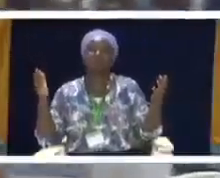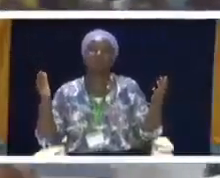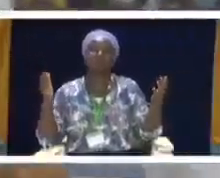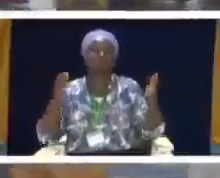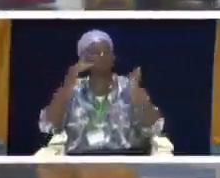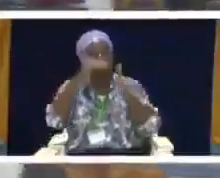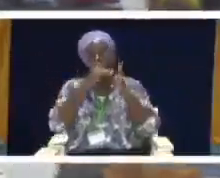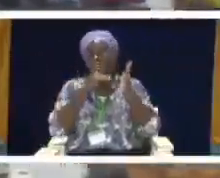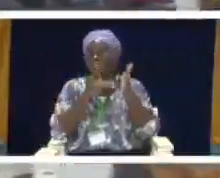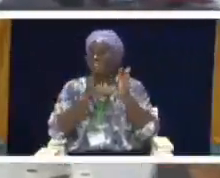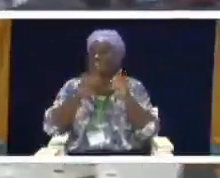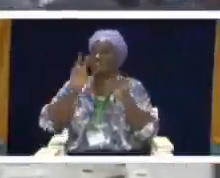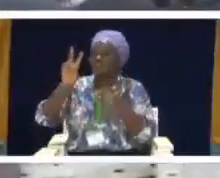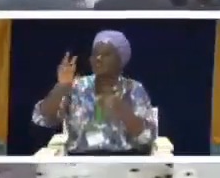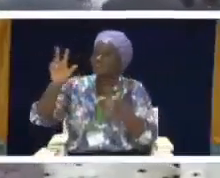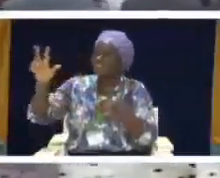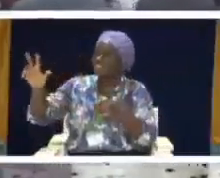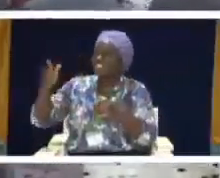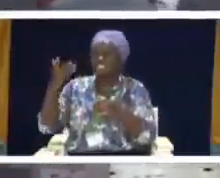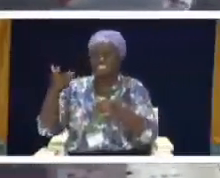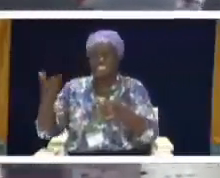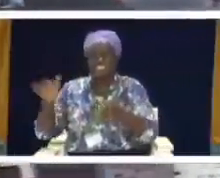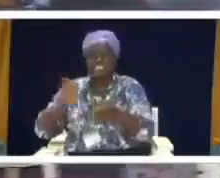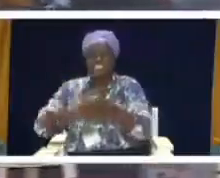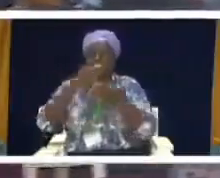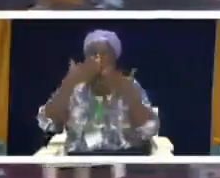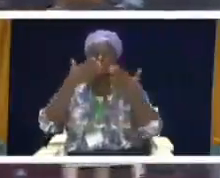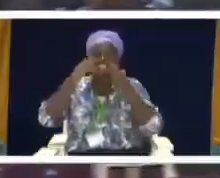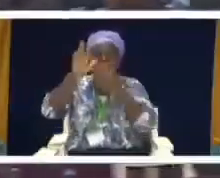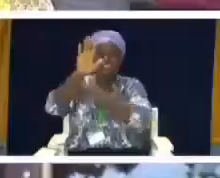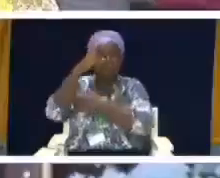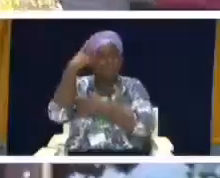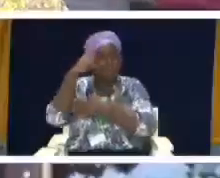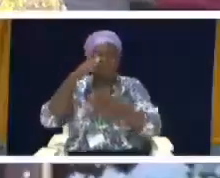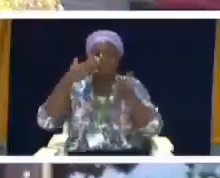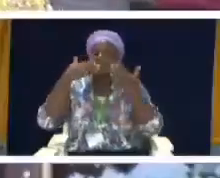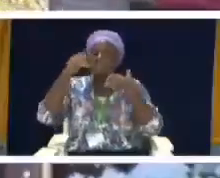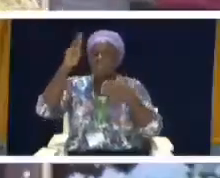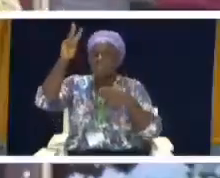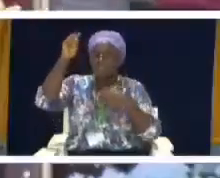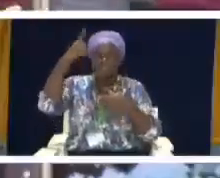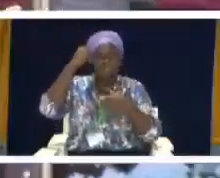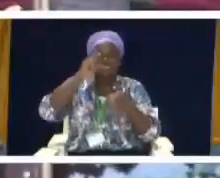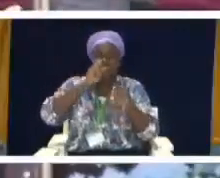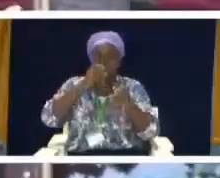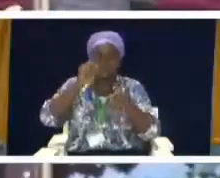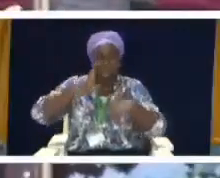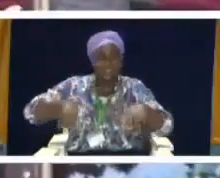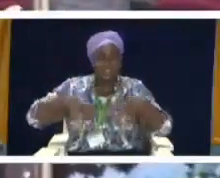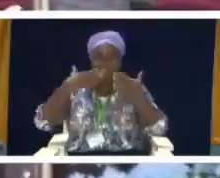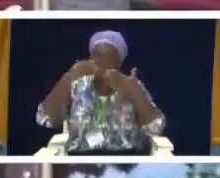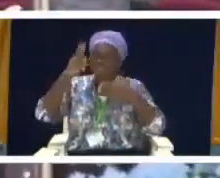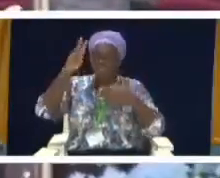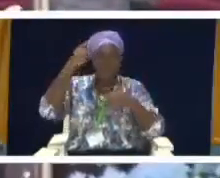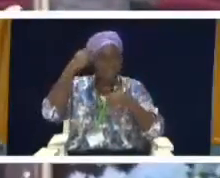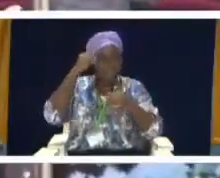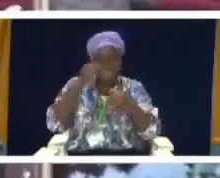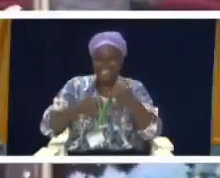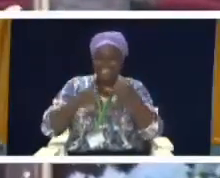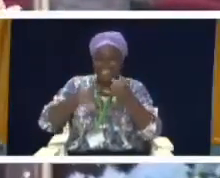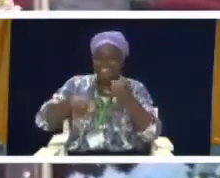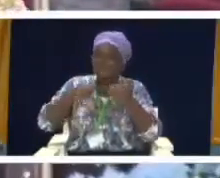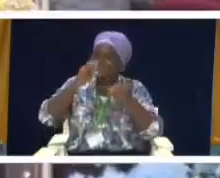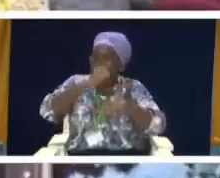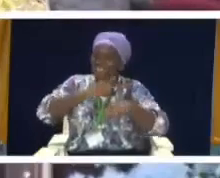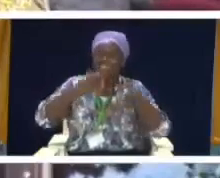Mention 2-3 things that you are thanking him for. Thank him for the gift of life. Thank him for his endless mercy.